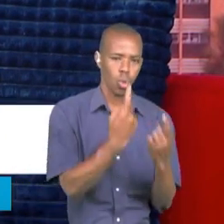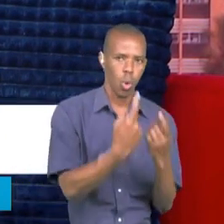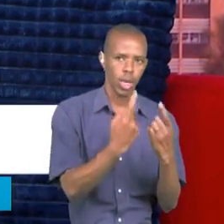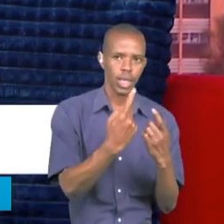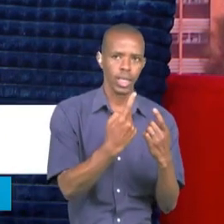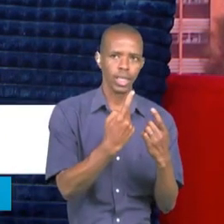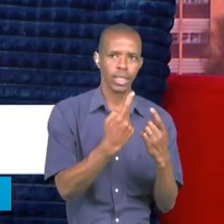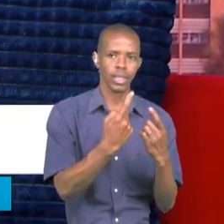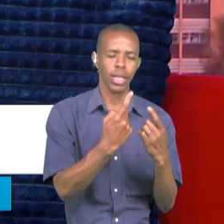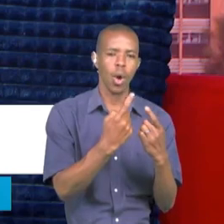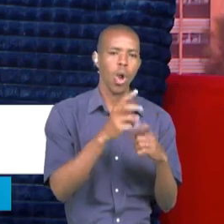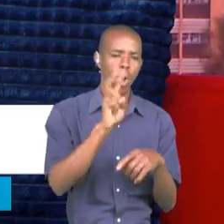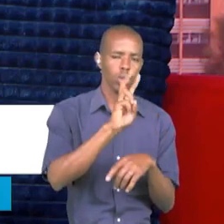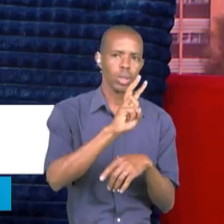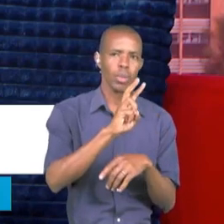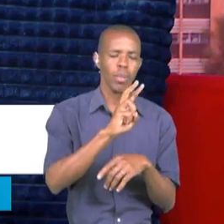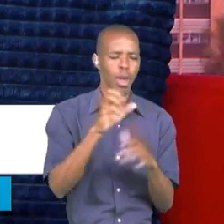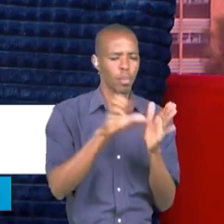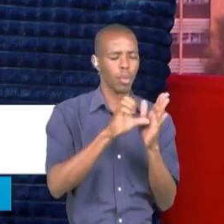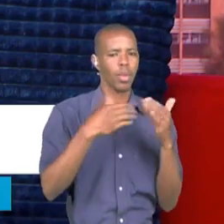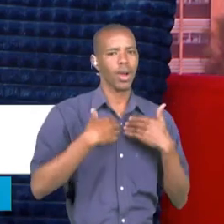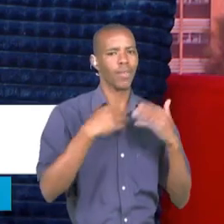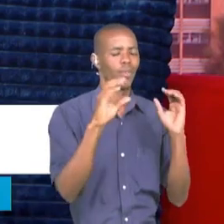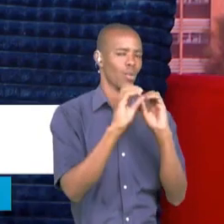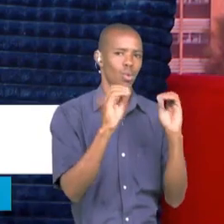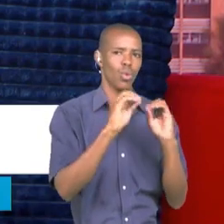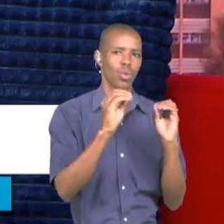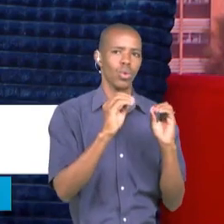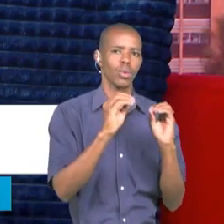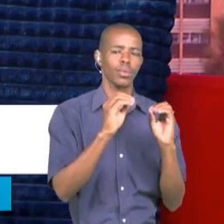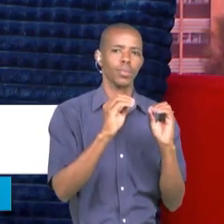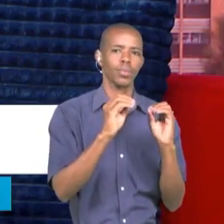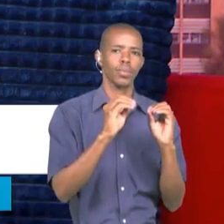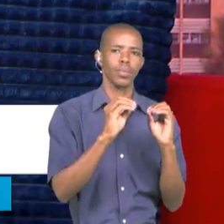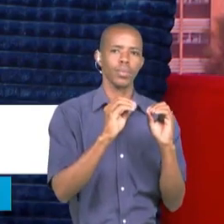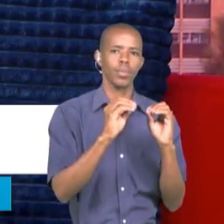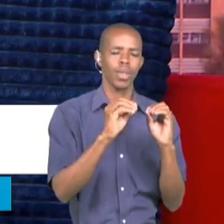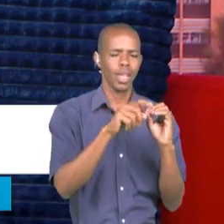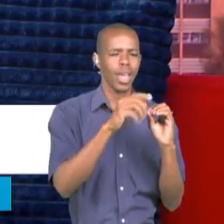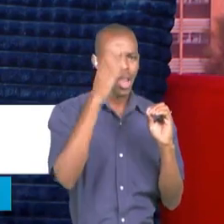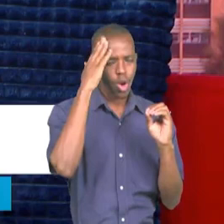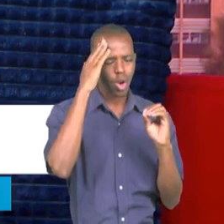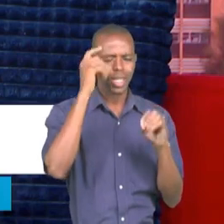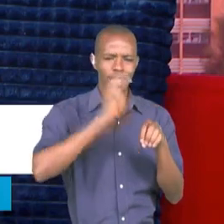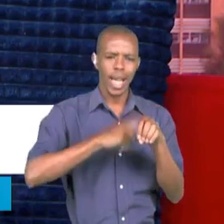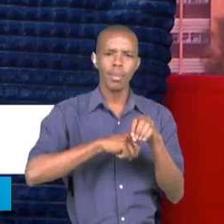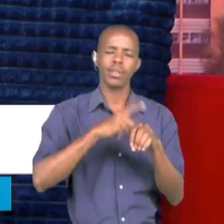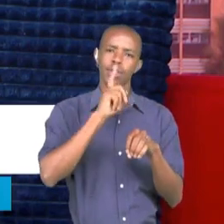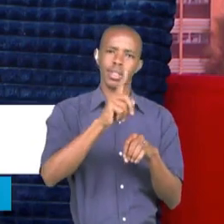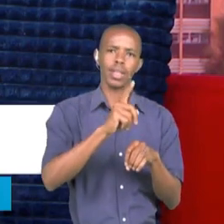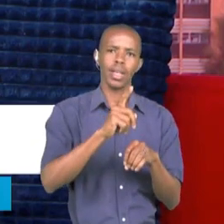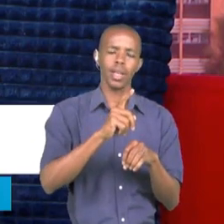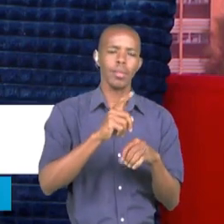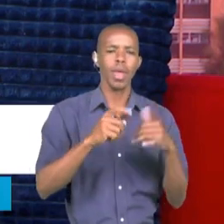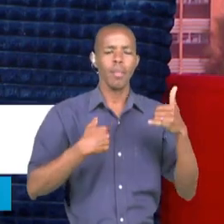thought it was a side hustle. Okay. So akwana shida nayo. Yeah. Then she noticed every time she tells me, Mom, nimeongea sijui